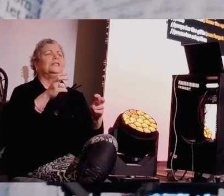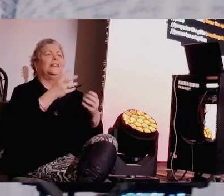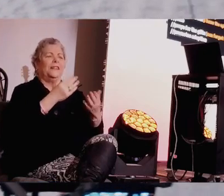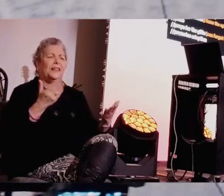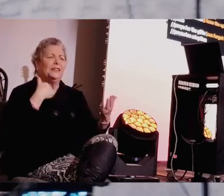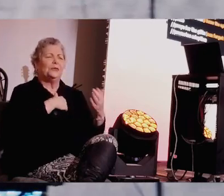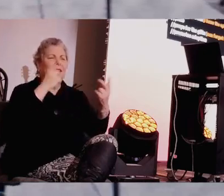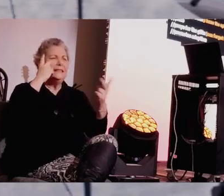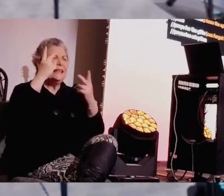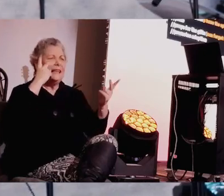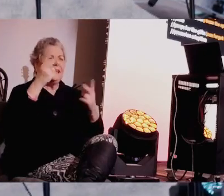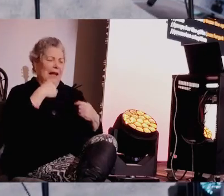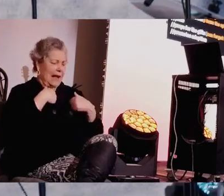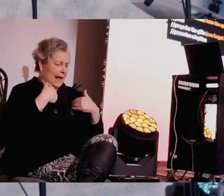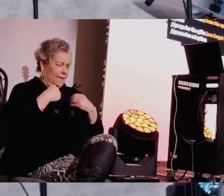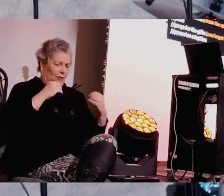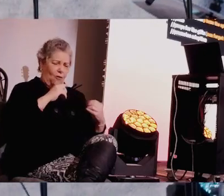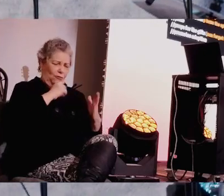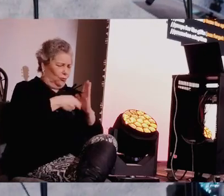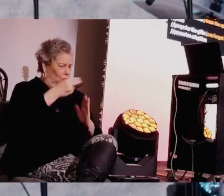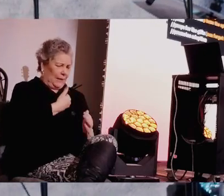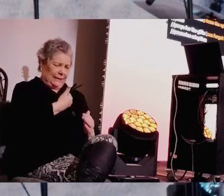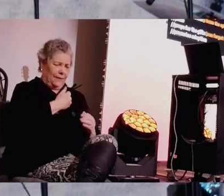see, you know what, I have no truth in me, I need Jesus.